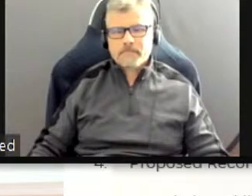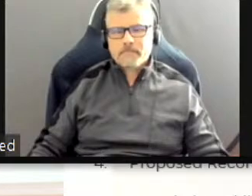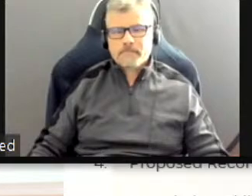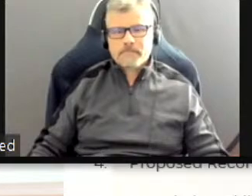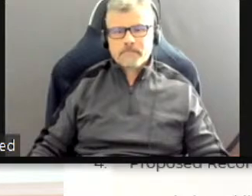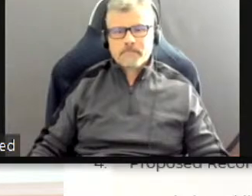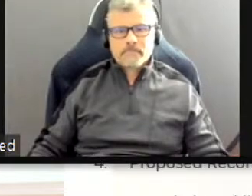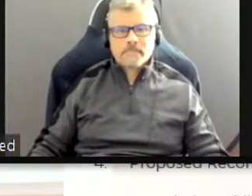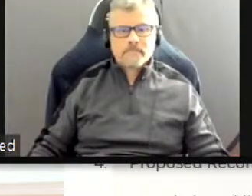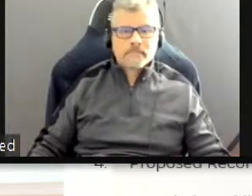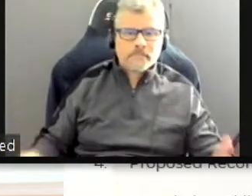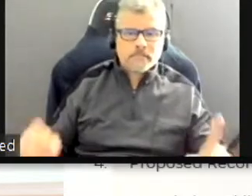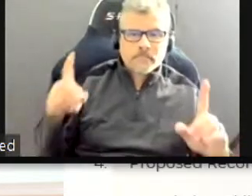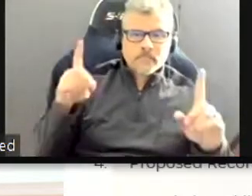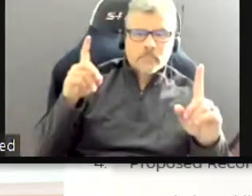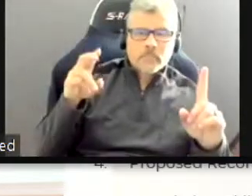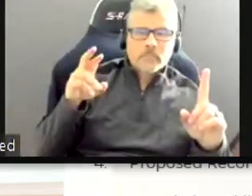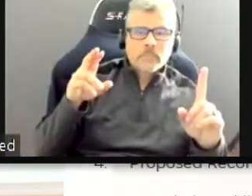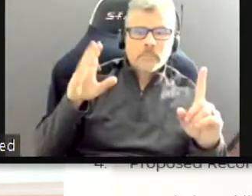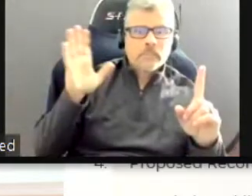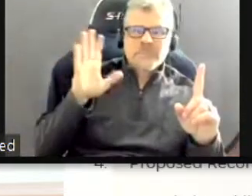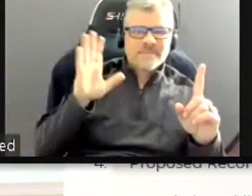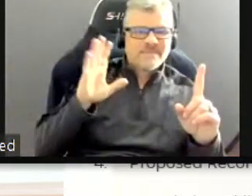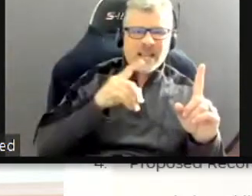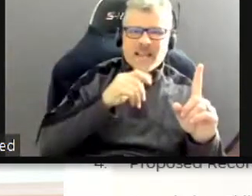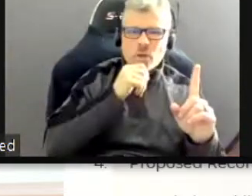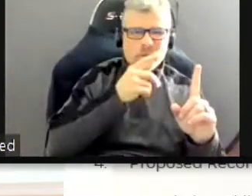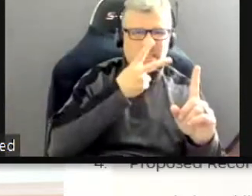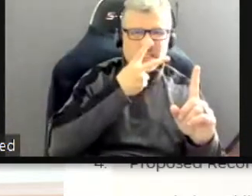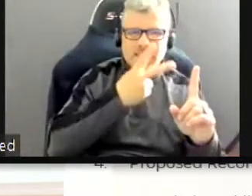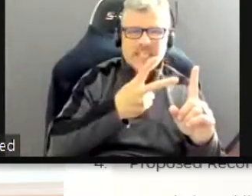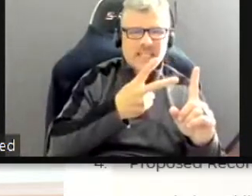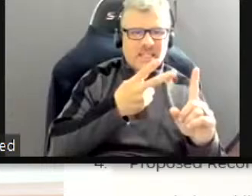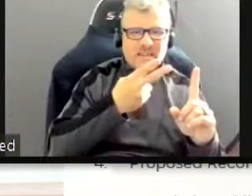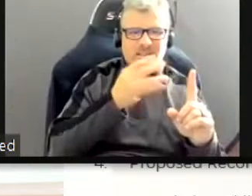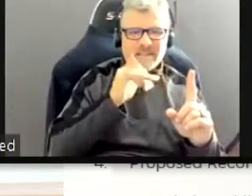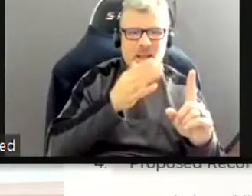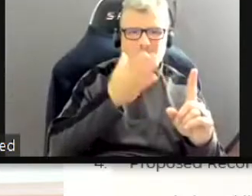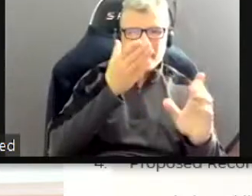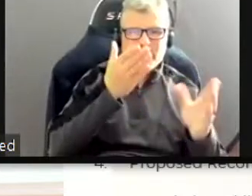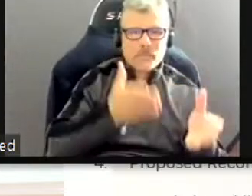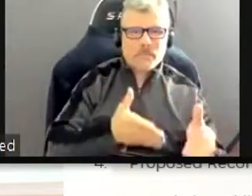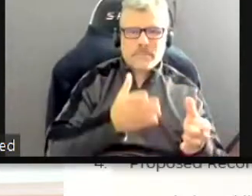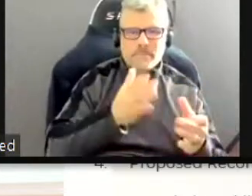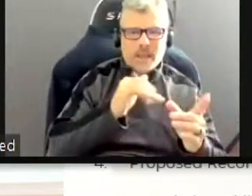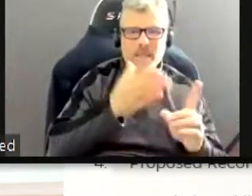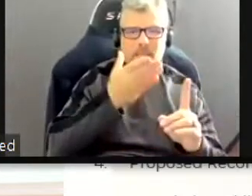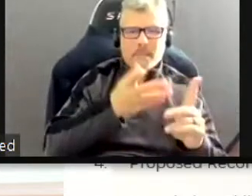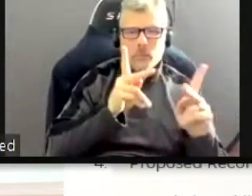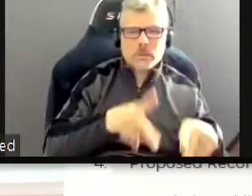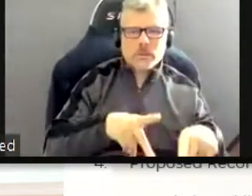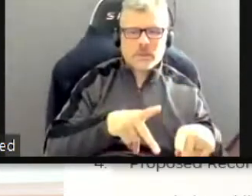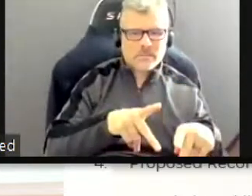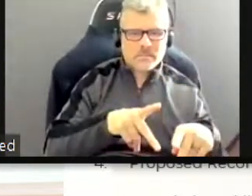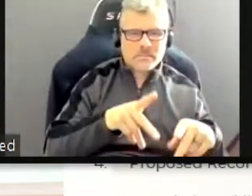Dr. Morrison or Dr. anyone? Hickman, I am not seeing him online. Okay.